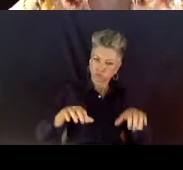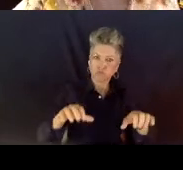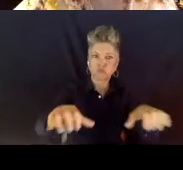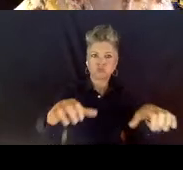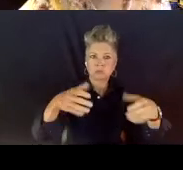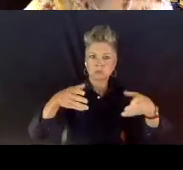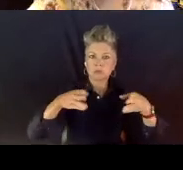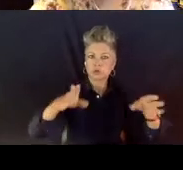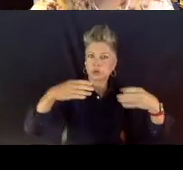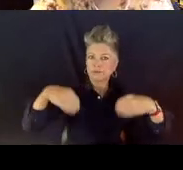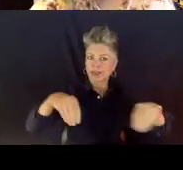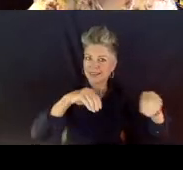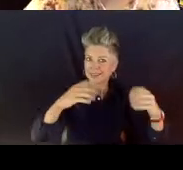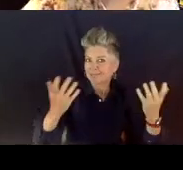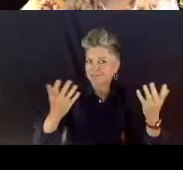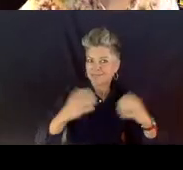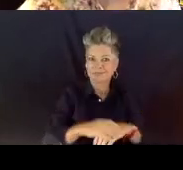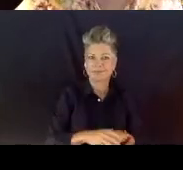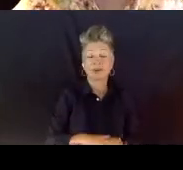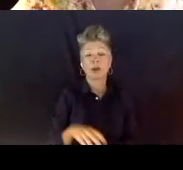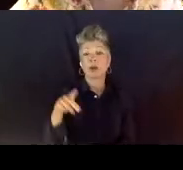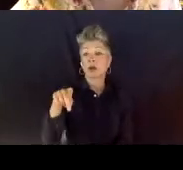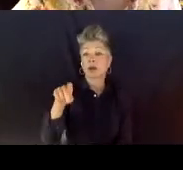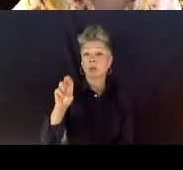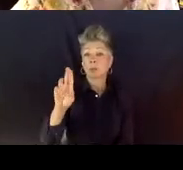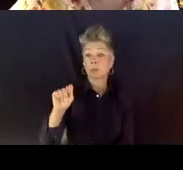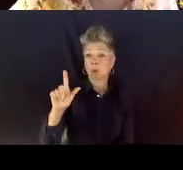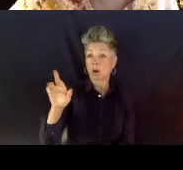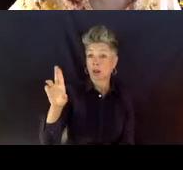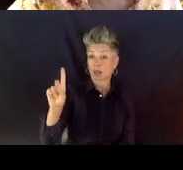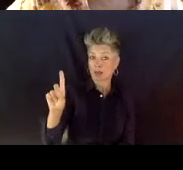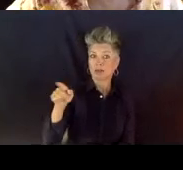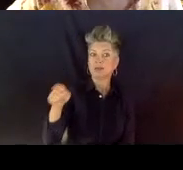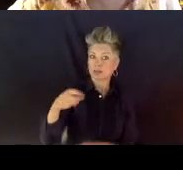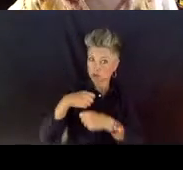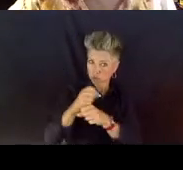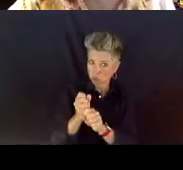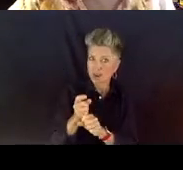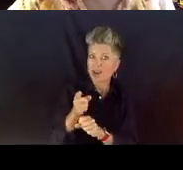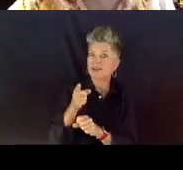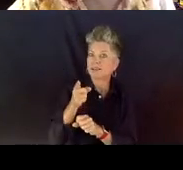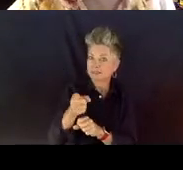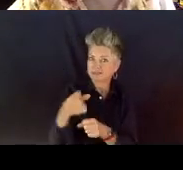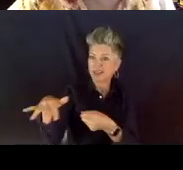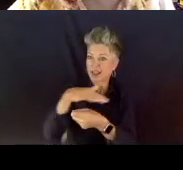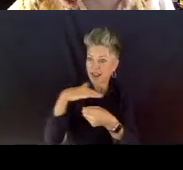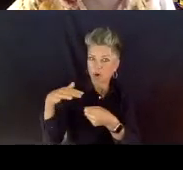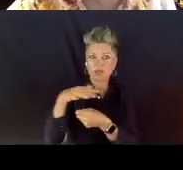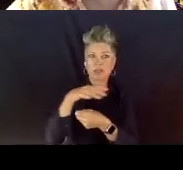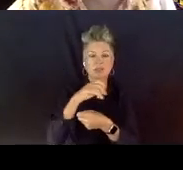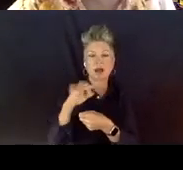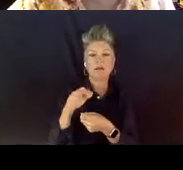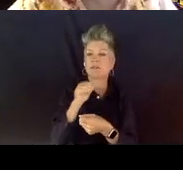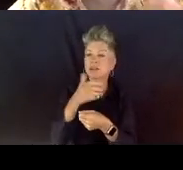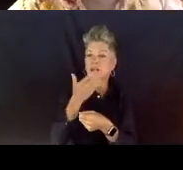Portland has actually created these pods at underutilized, not used parking lots in